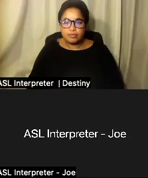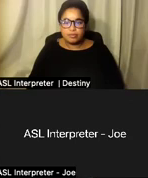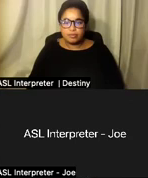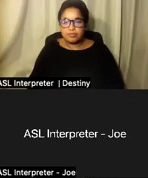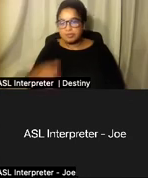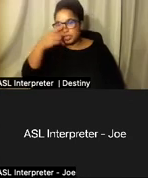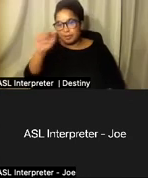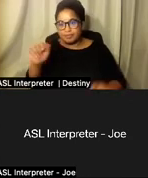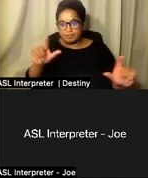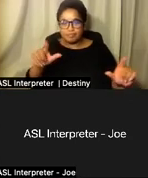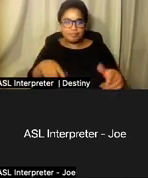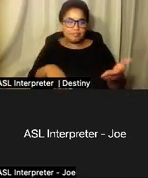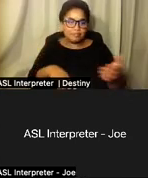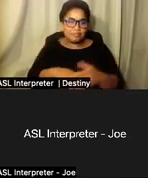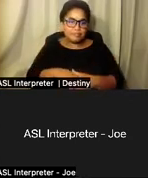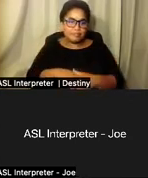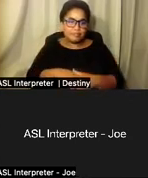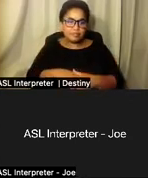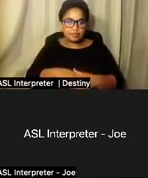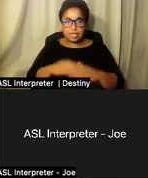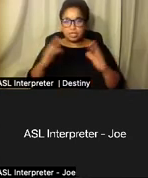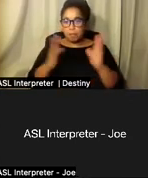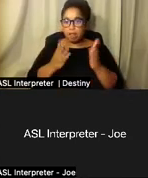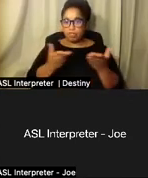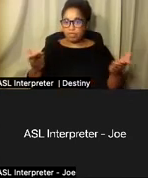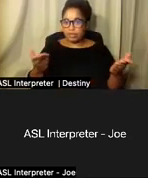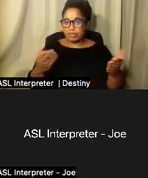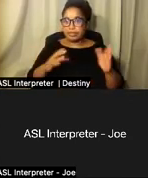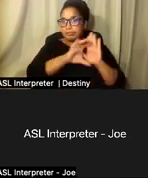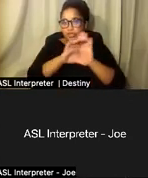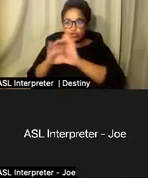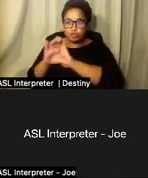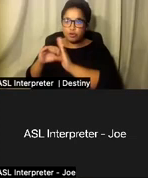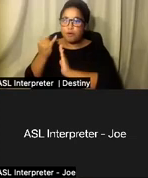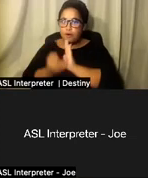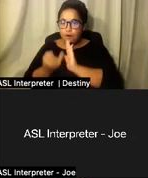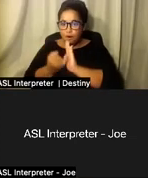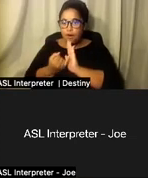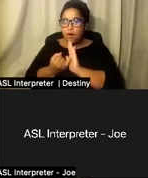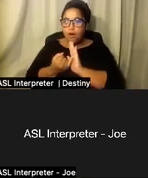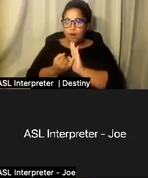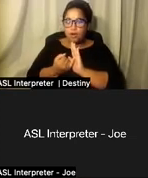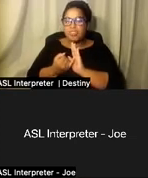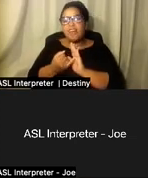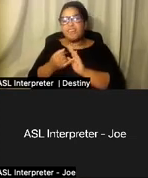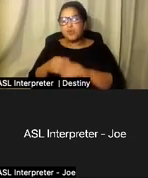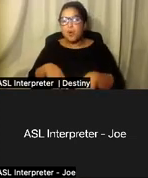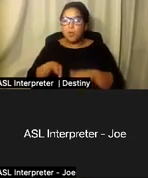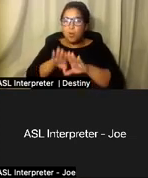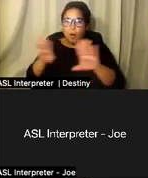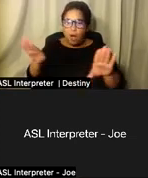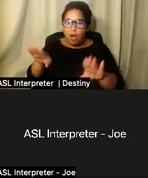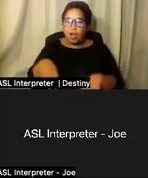next picture, even smaller items, picture or artwork, fall off the nails or hooks that hold